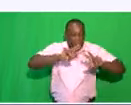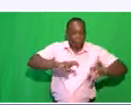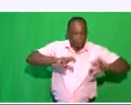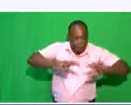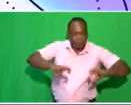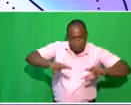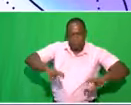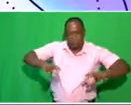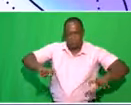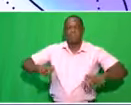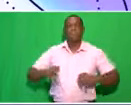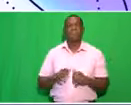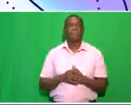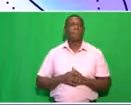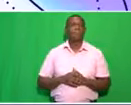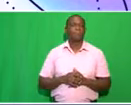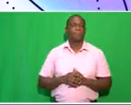we continue.